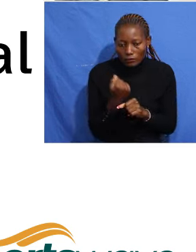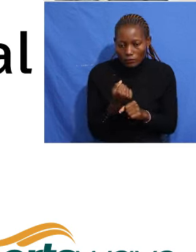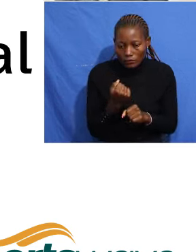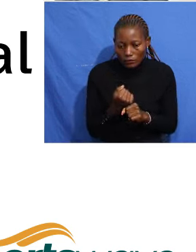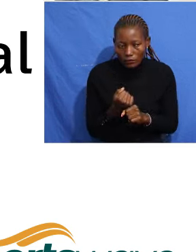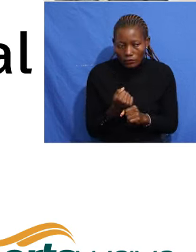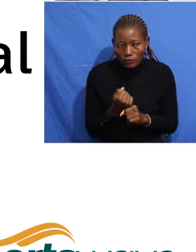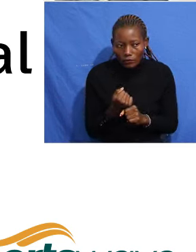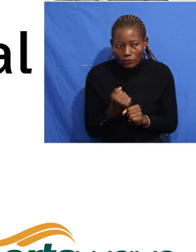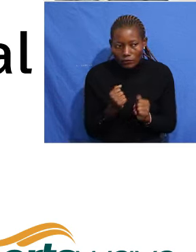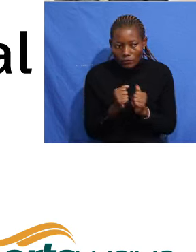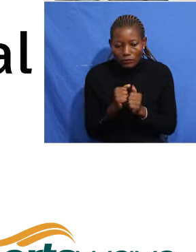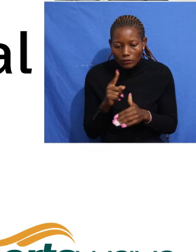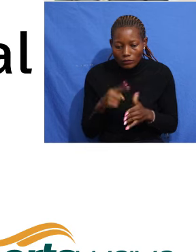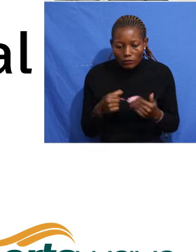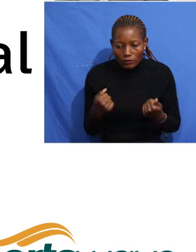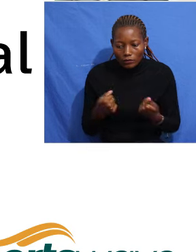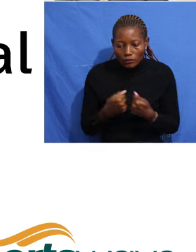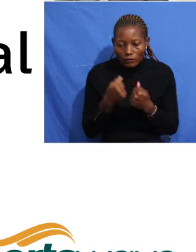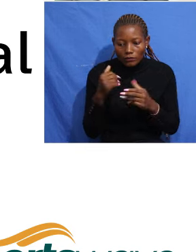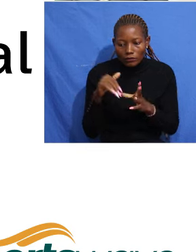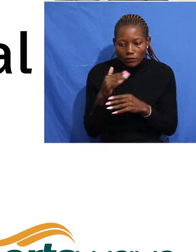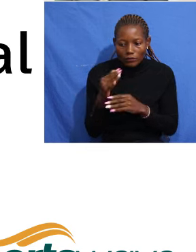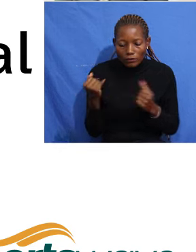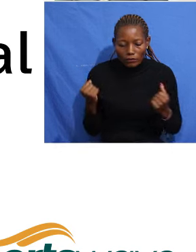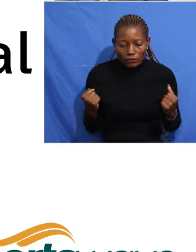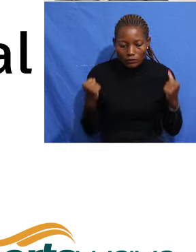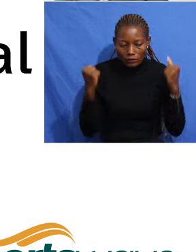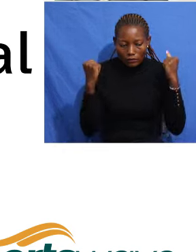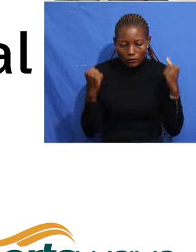consider what's happening outside of the gym as well.